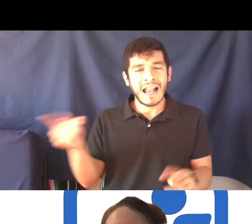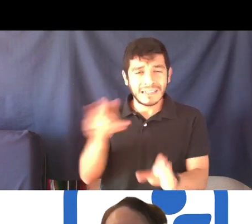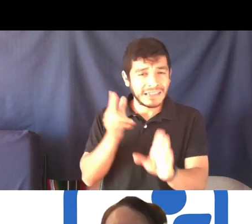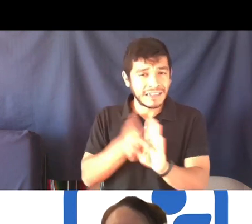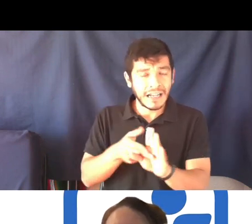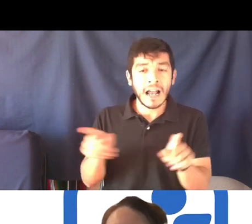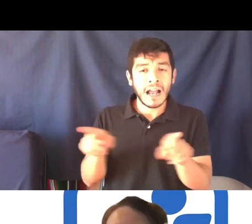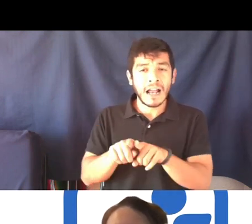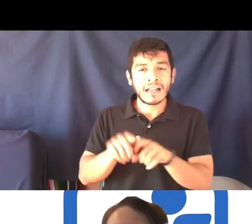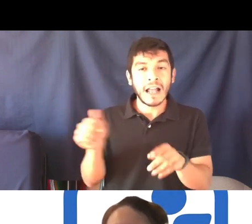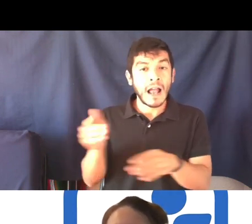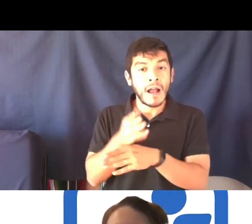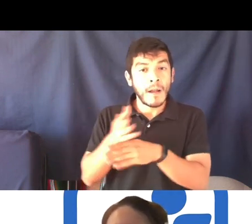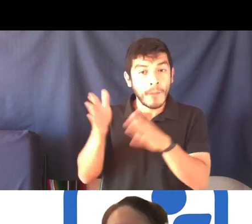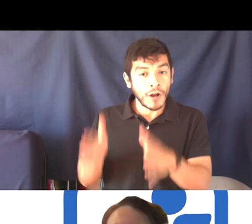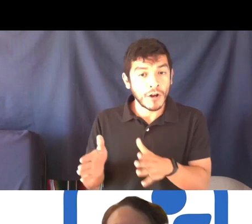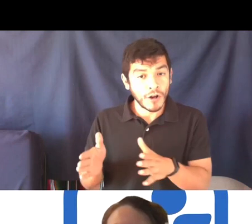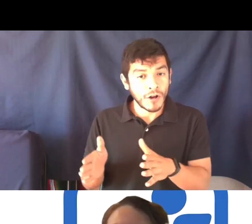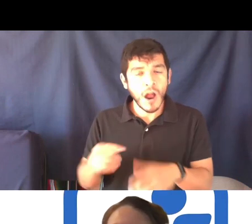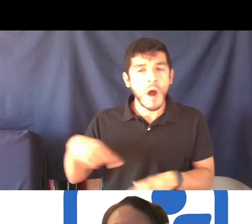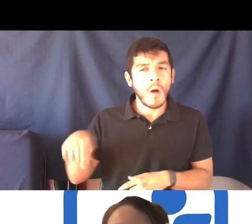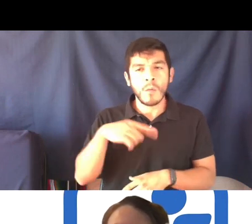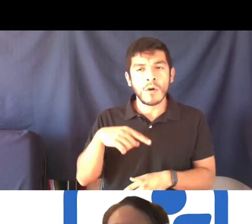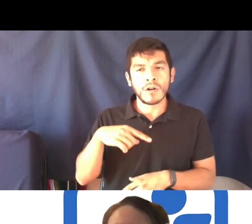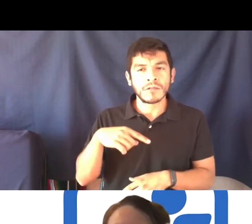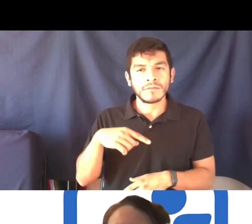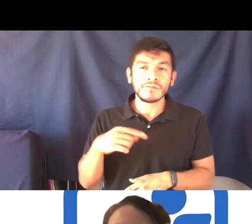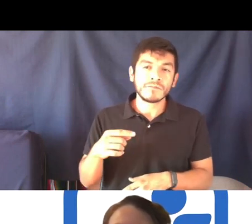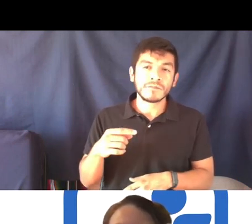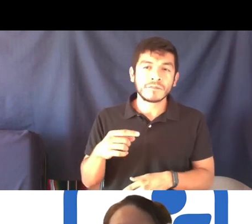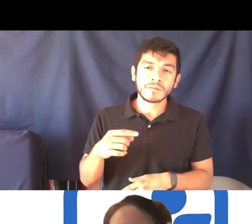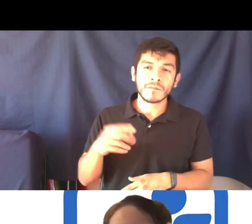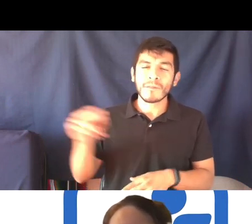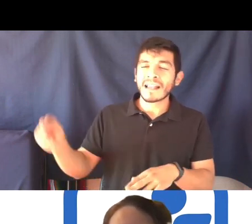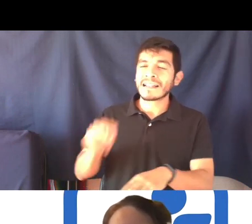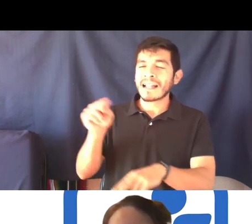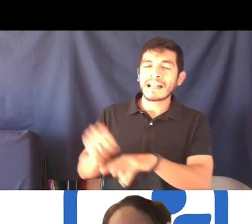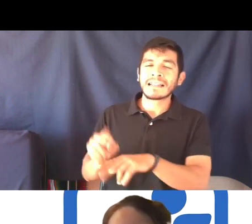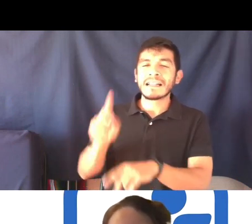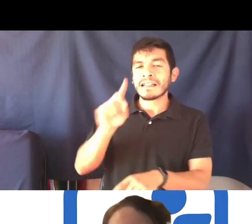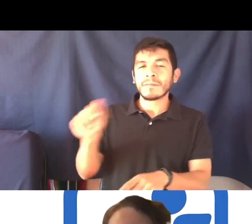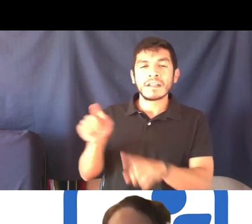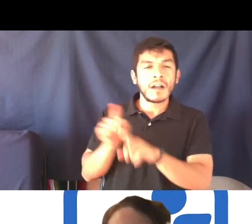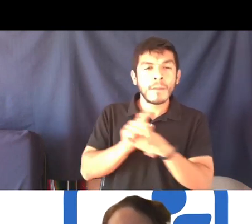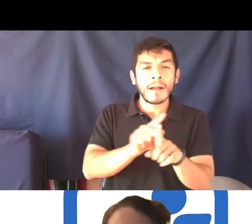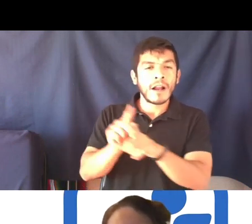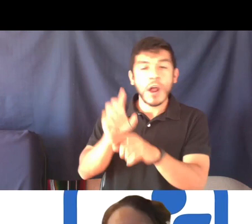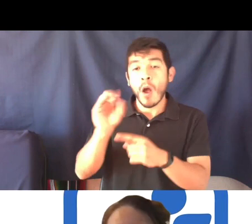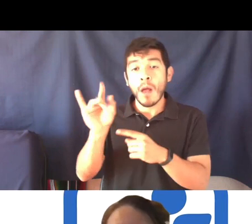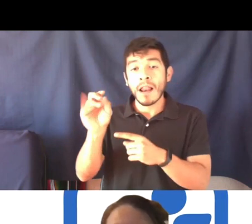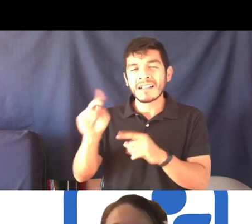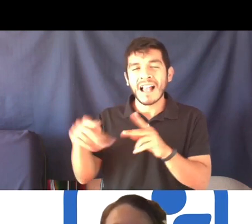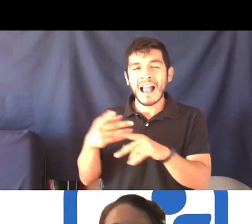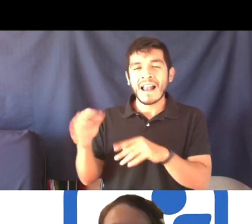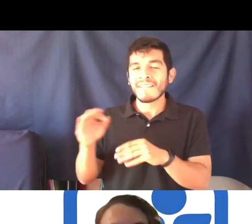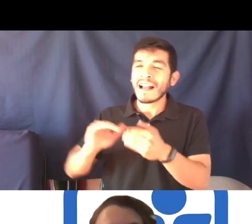a partner. We're sort of the National Disability Mentoring Coalition and Policy Works are sort of